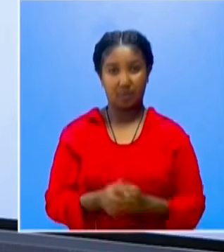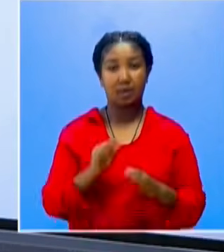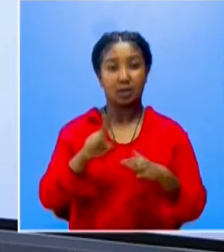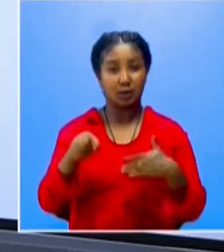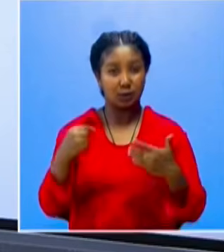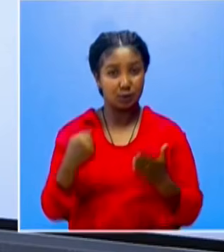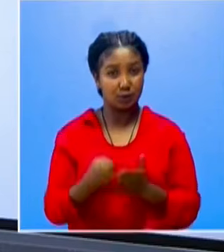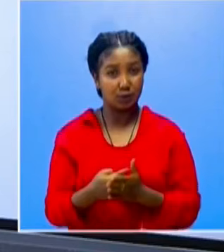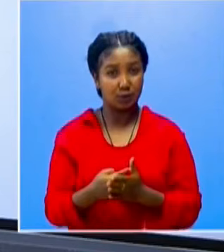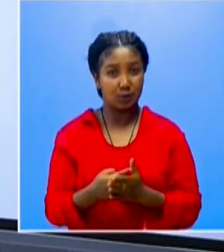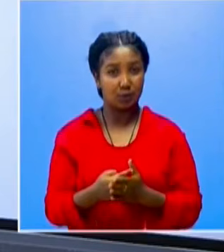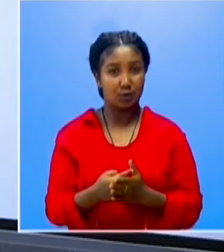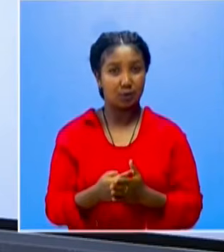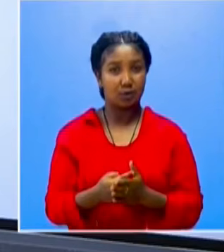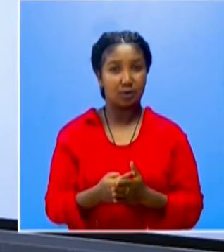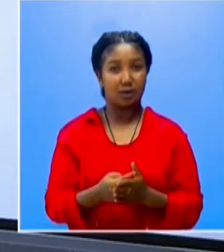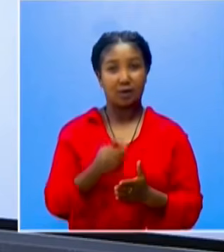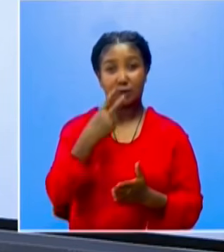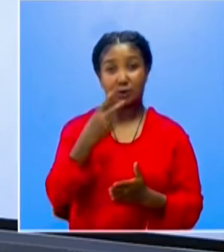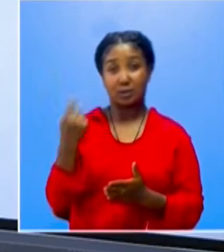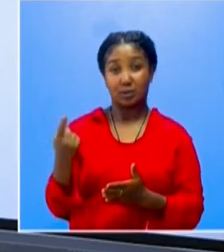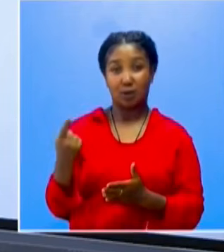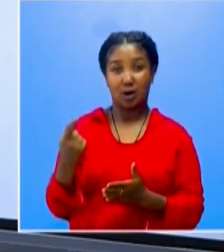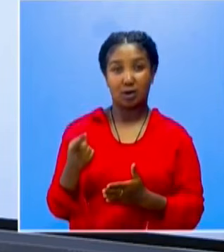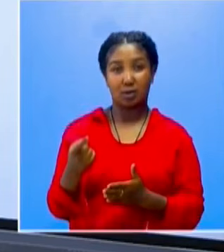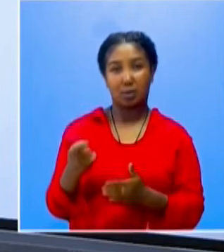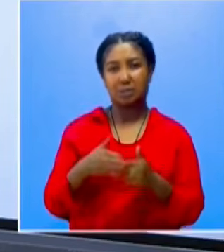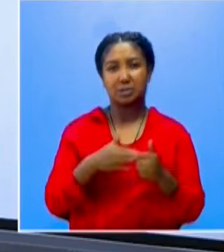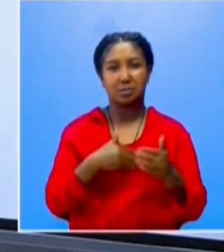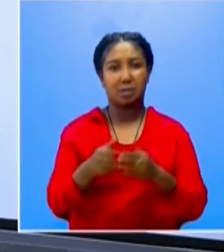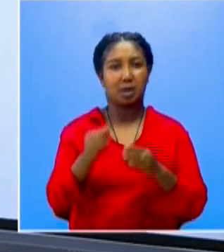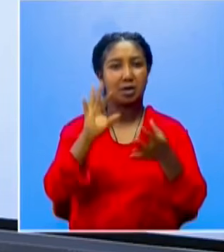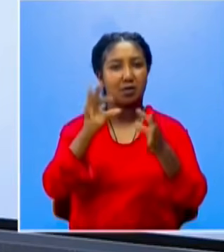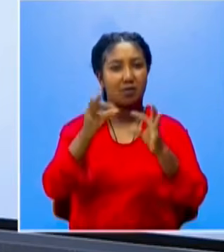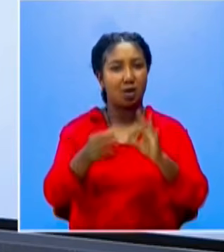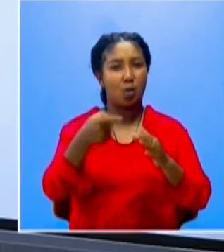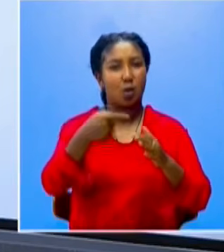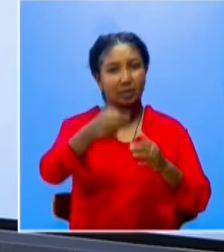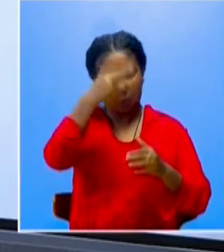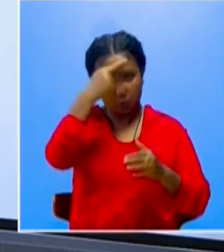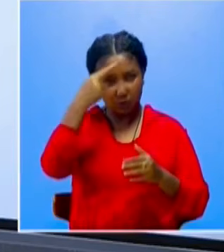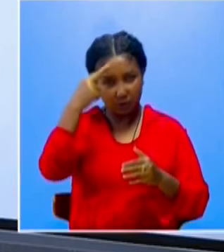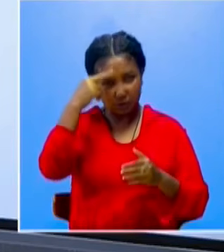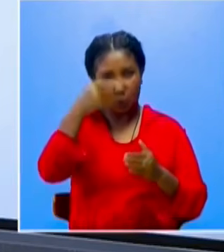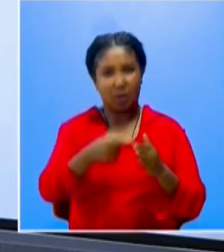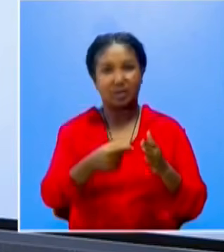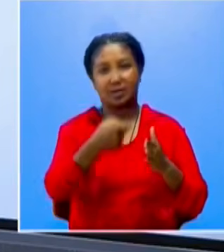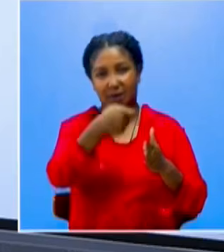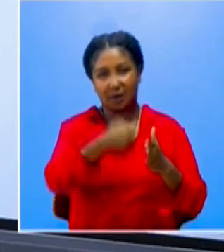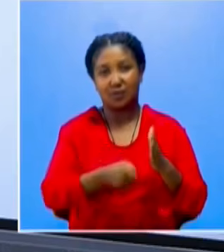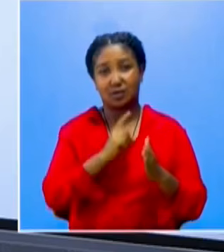So, if we see this one, we can simply define what cause and what effect is, right?